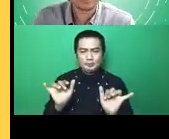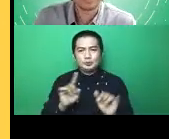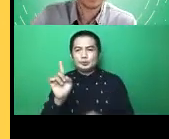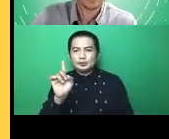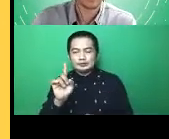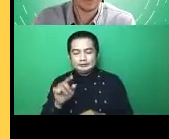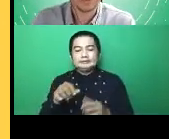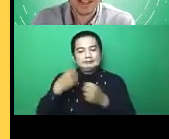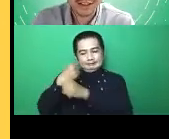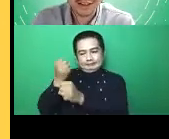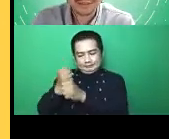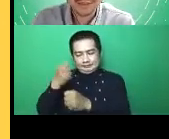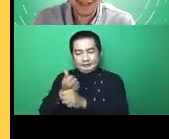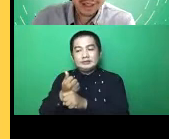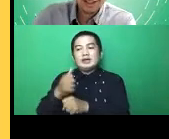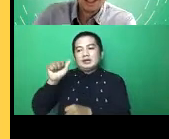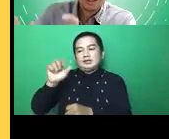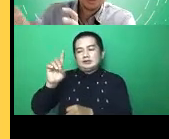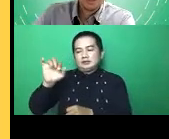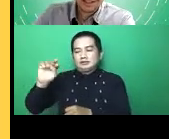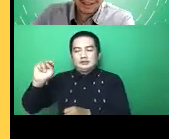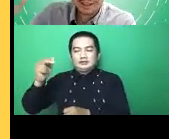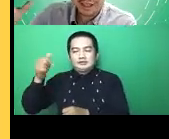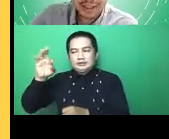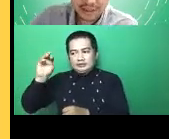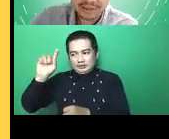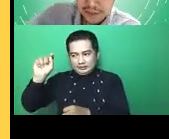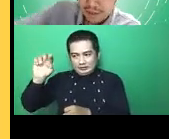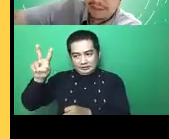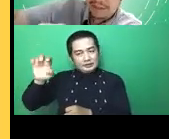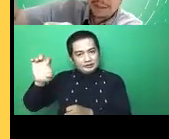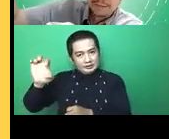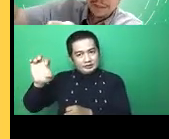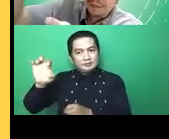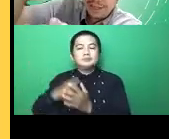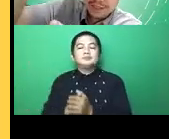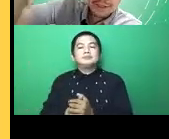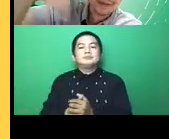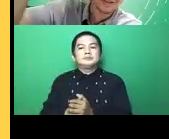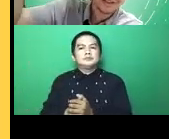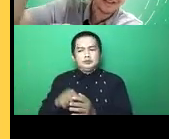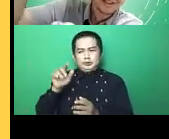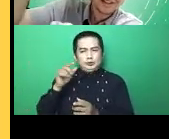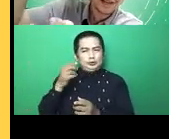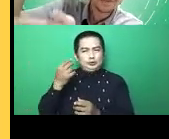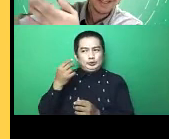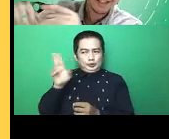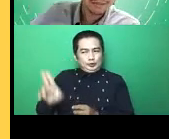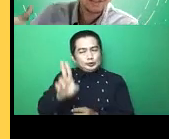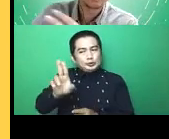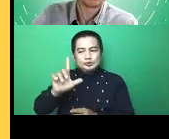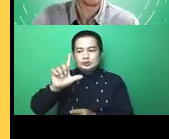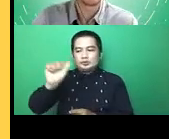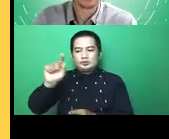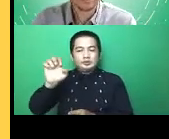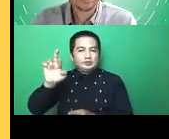actually made using additive manufacturing. And again, it's additive because you laser the powder and build that shape